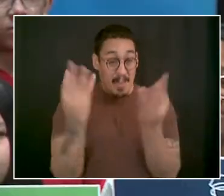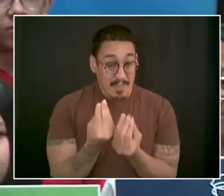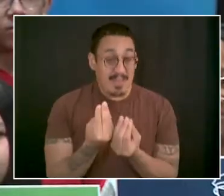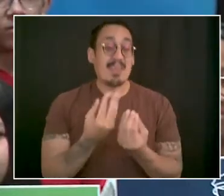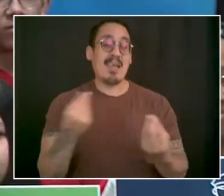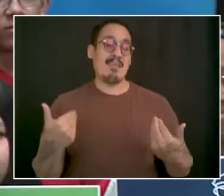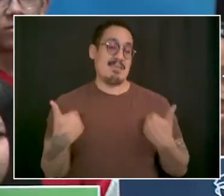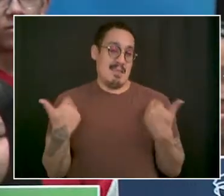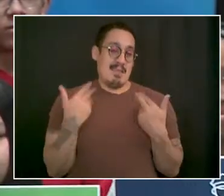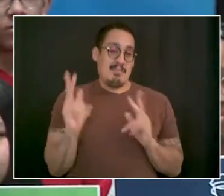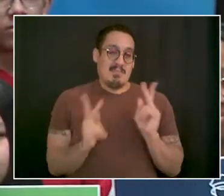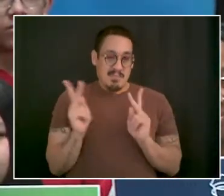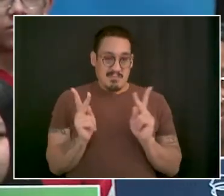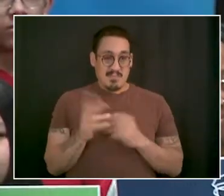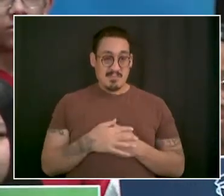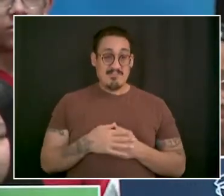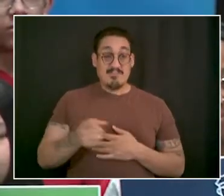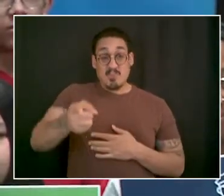our future.